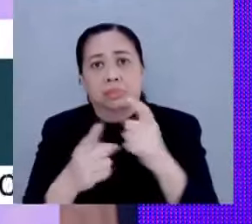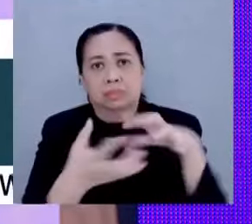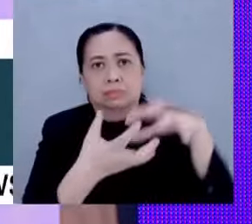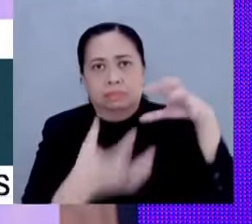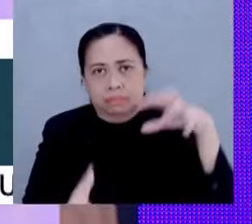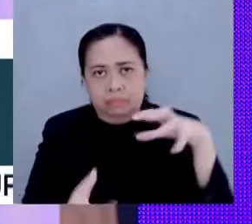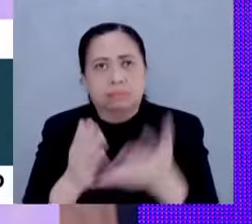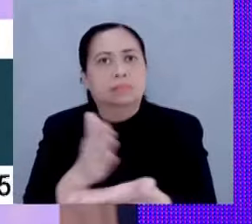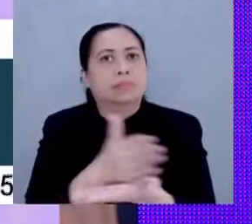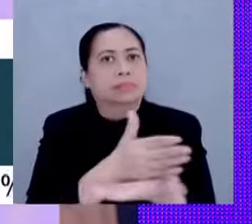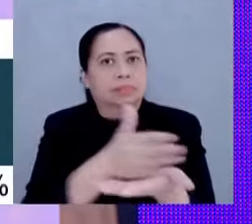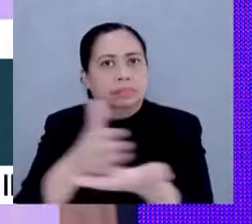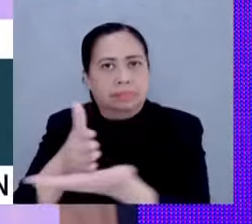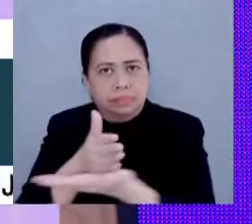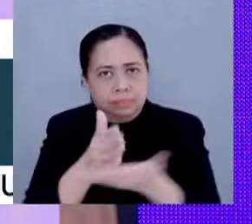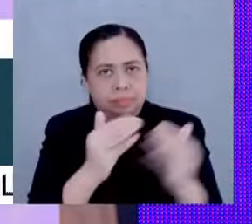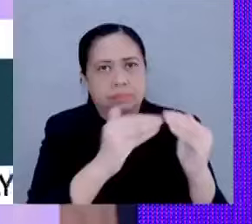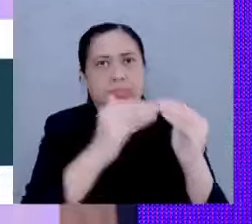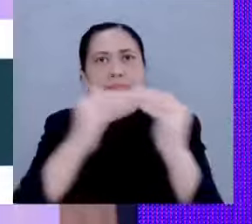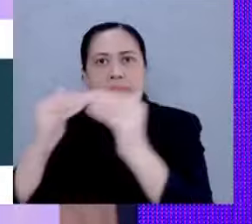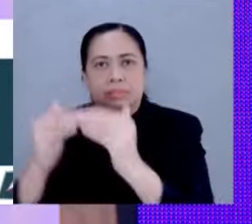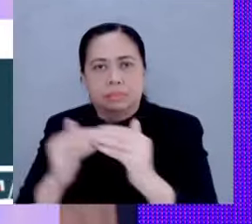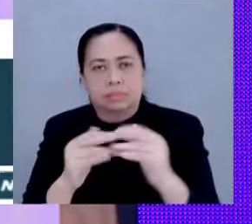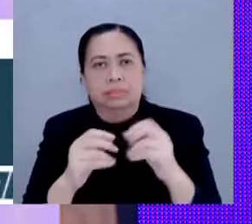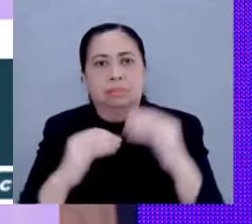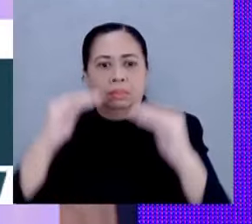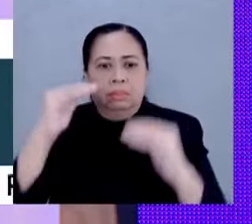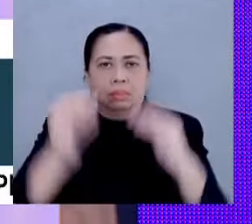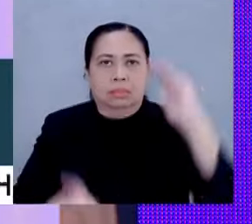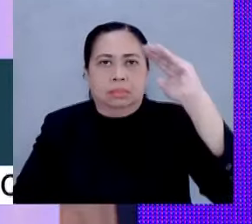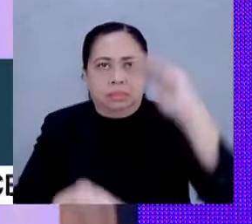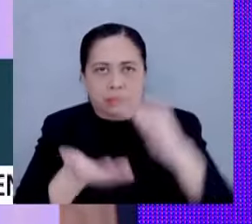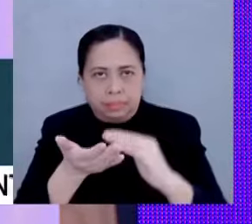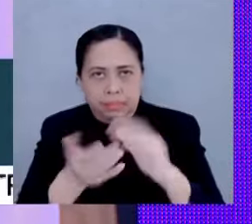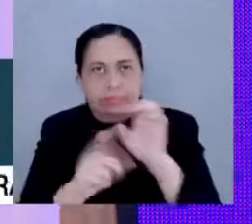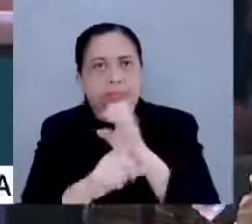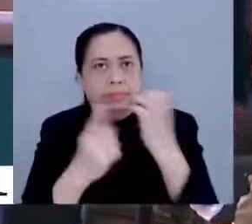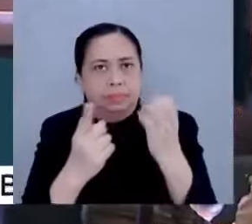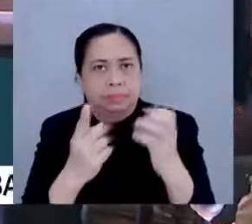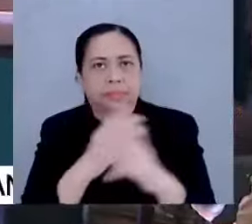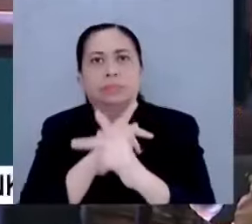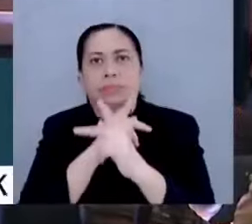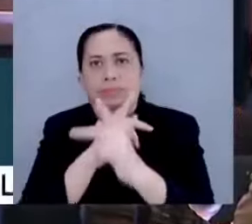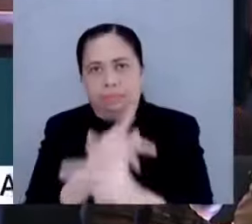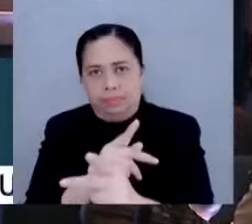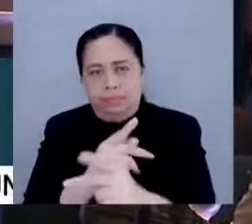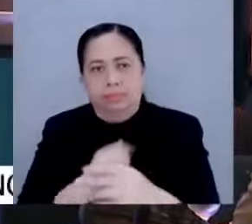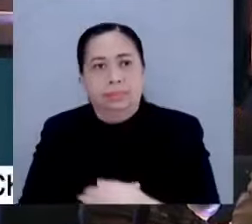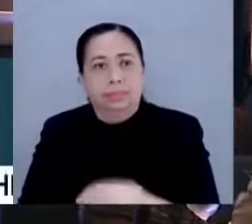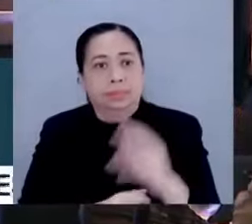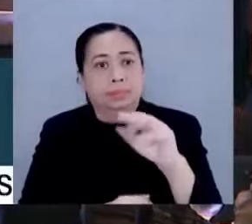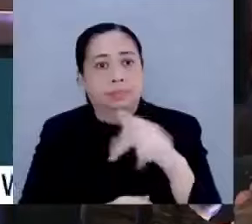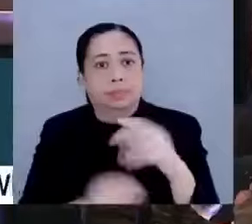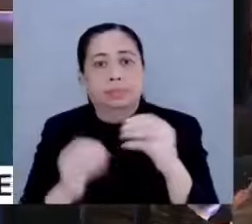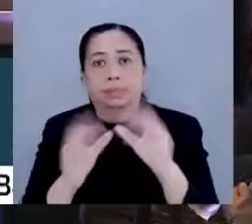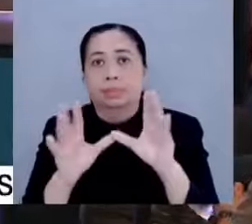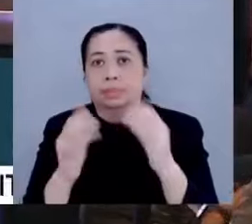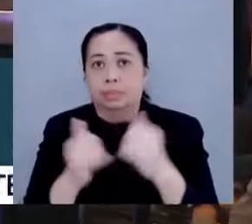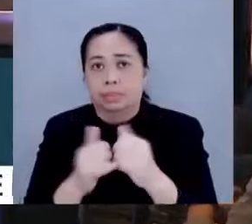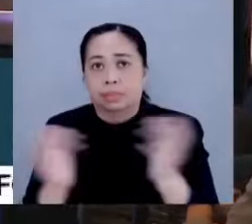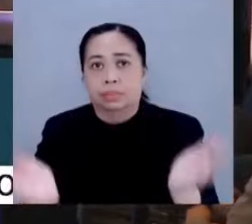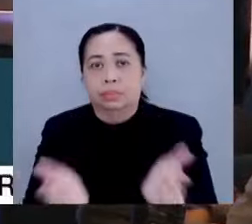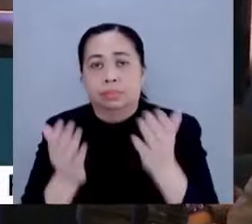shared, inequality is reduced, and the environment is protected. MAP hopes more companies will push for